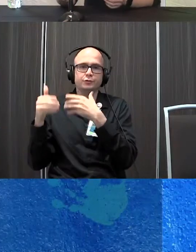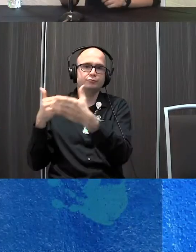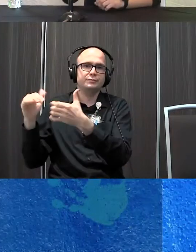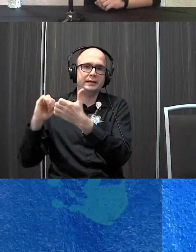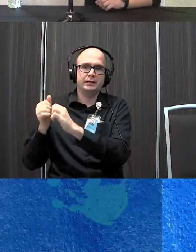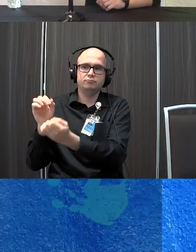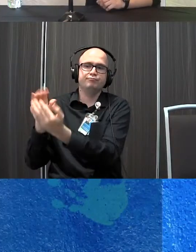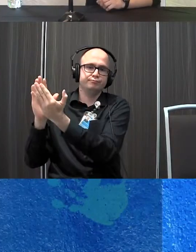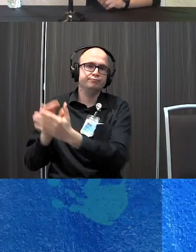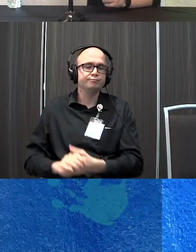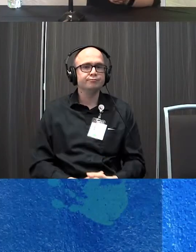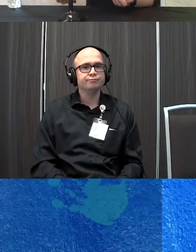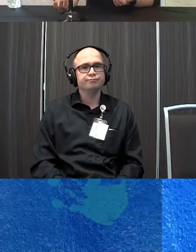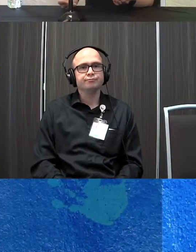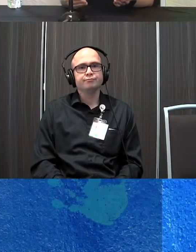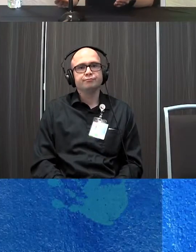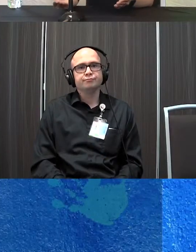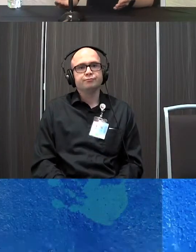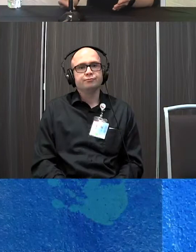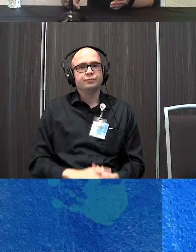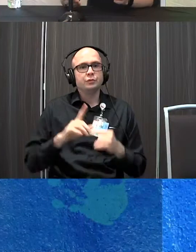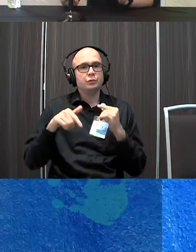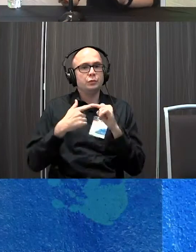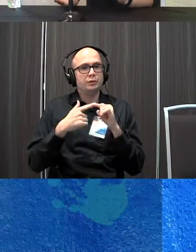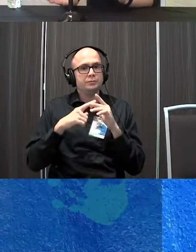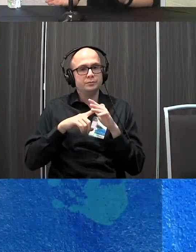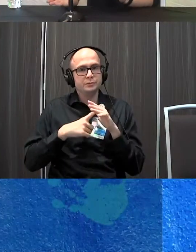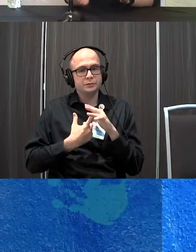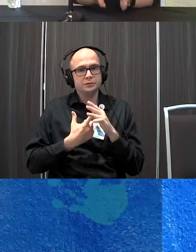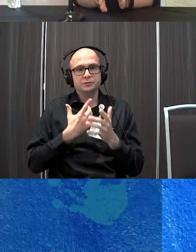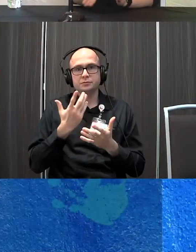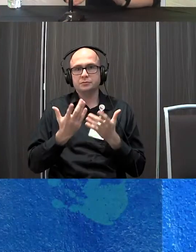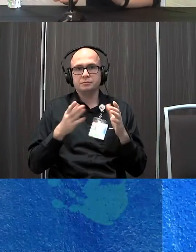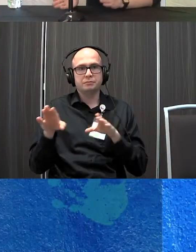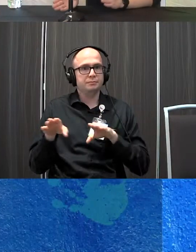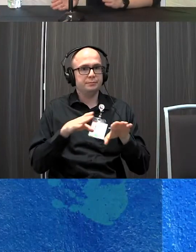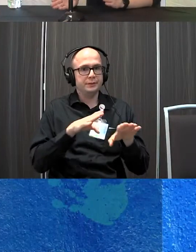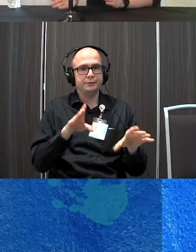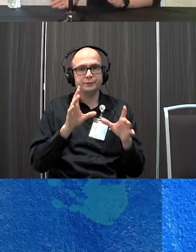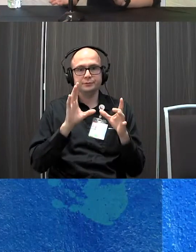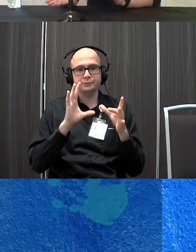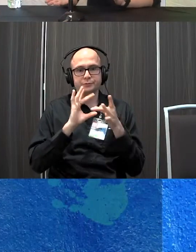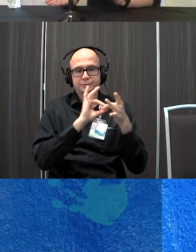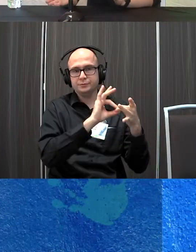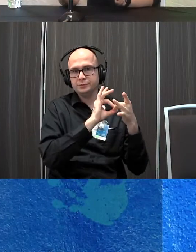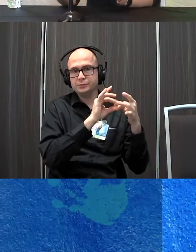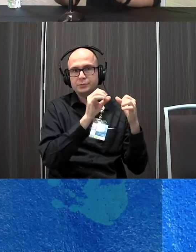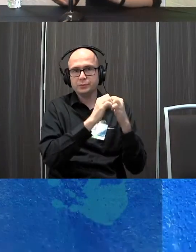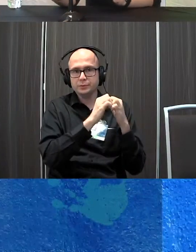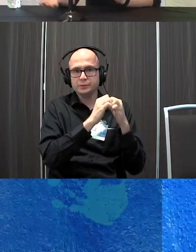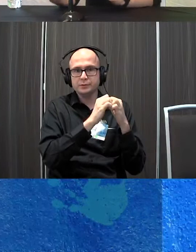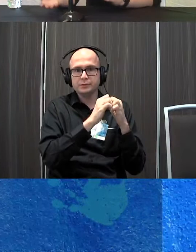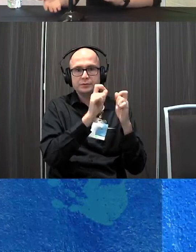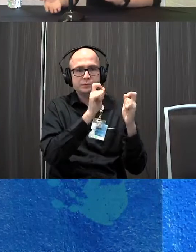addressing the behavior. And once we can start to figure out these behaviors are associated with